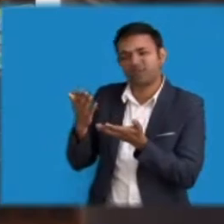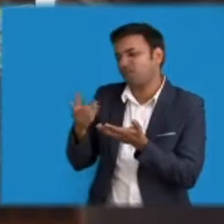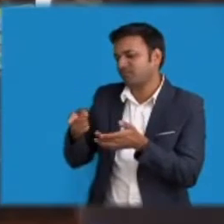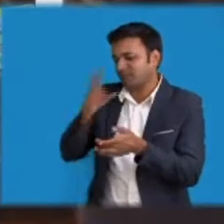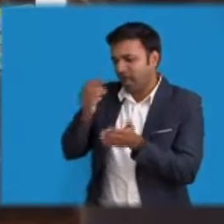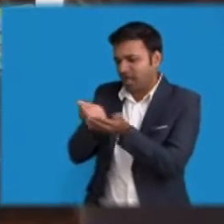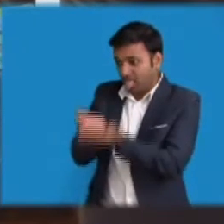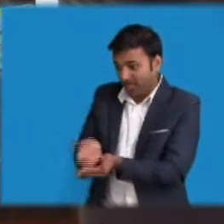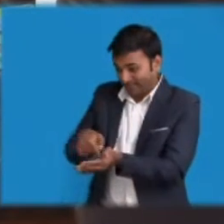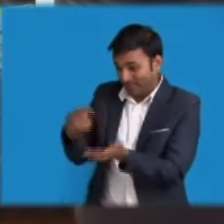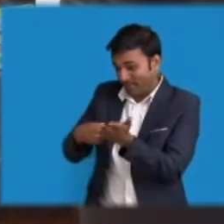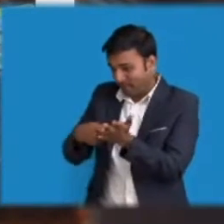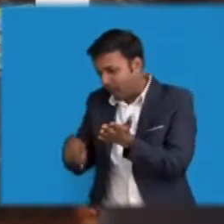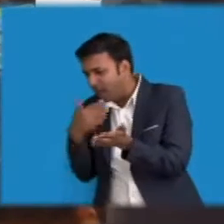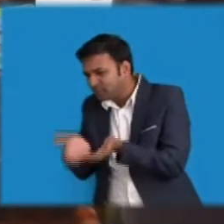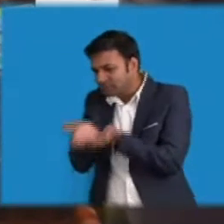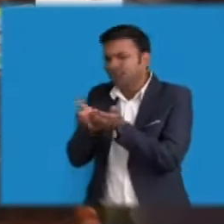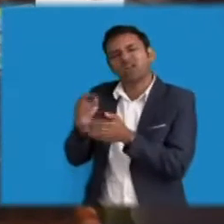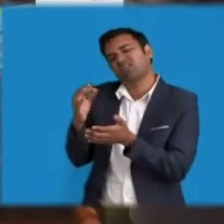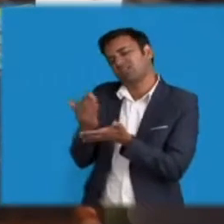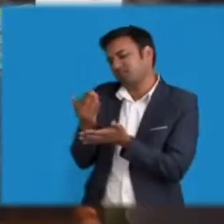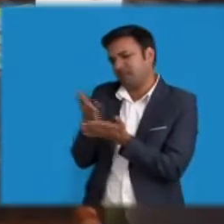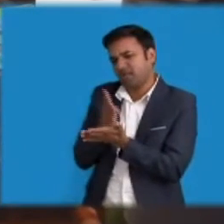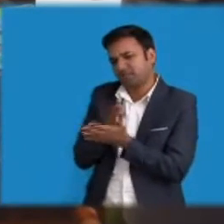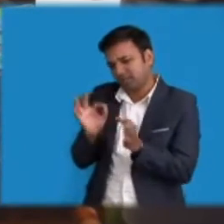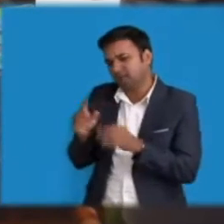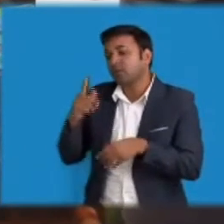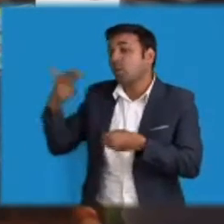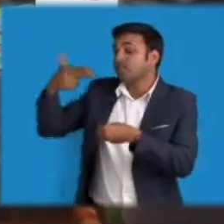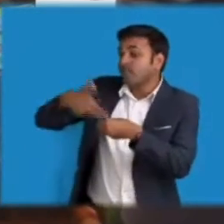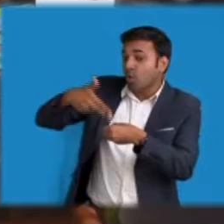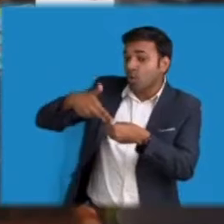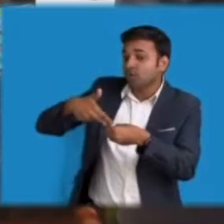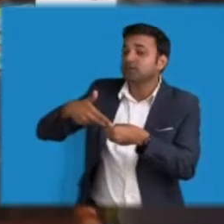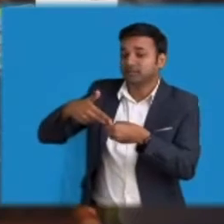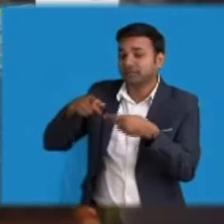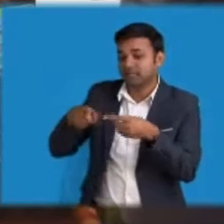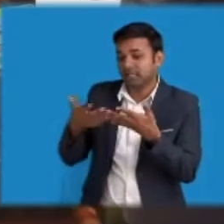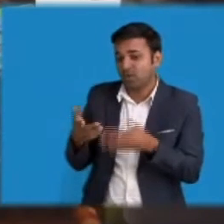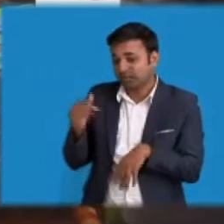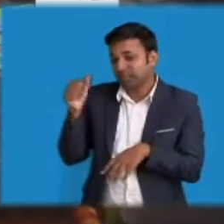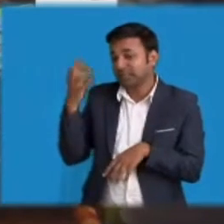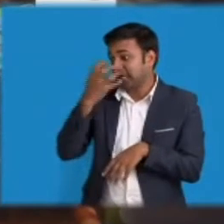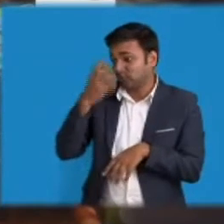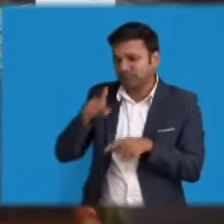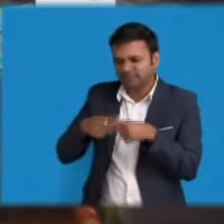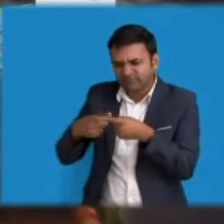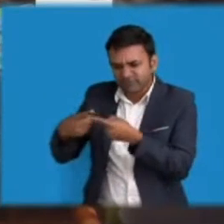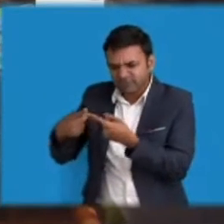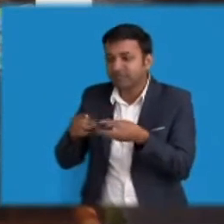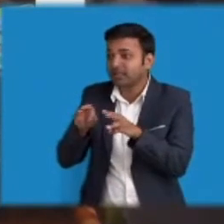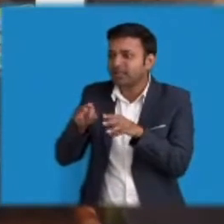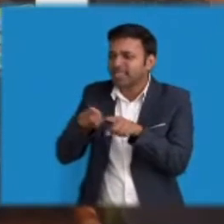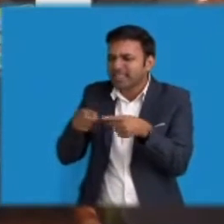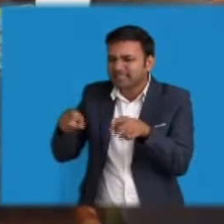All the fuel and hazardous materials have been removed. There's no plan for salvage.